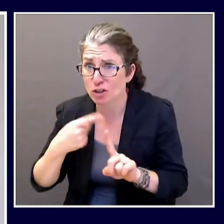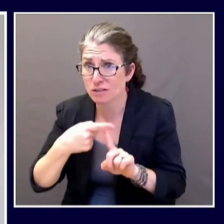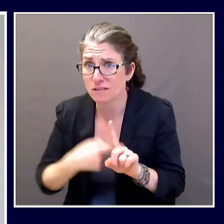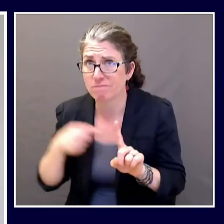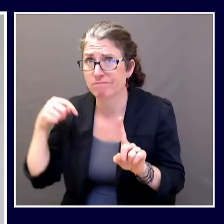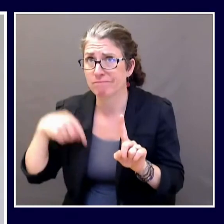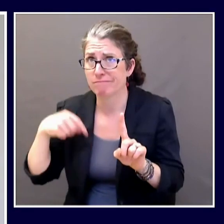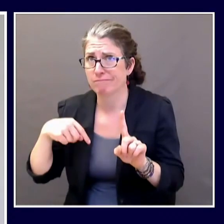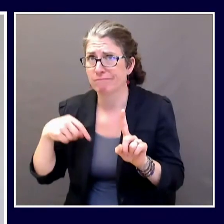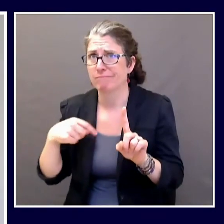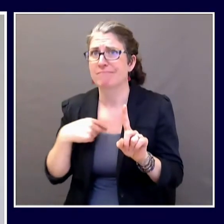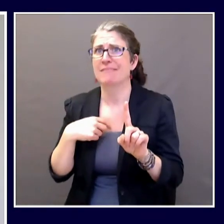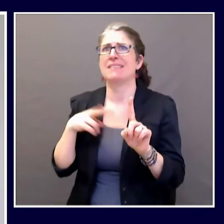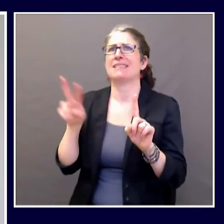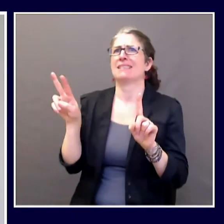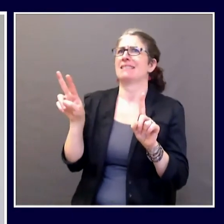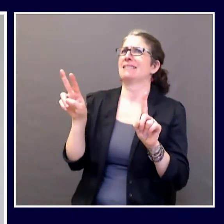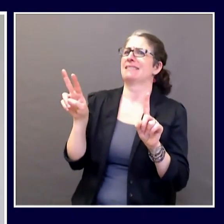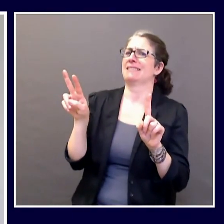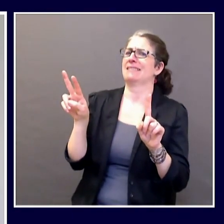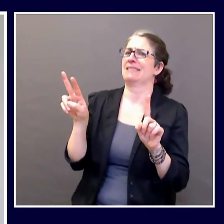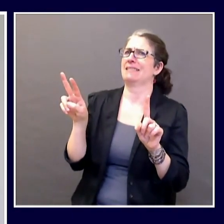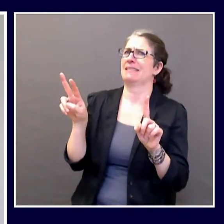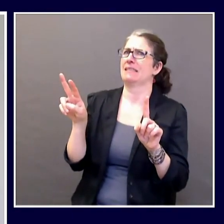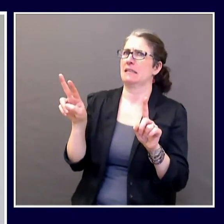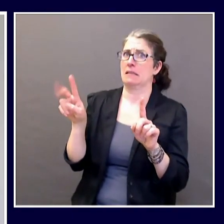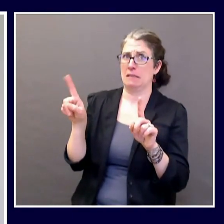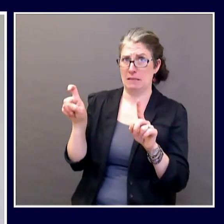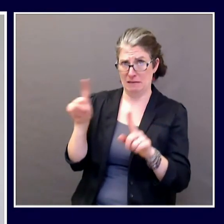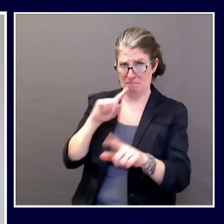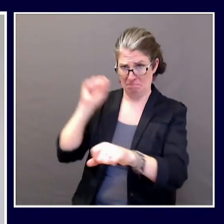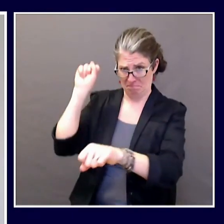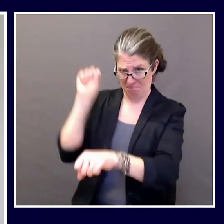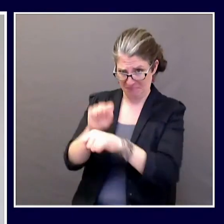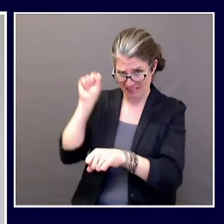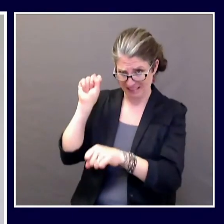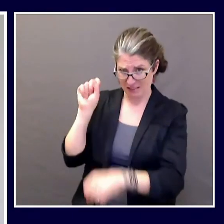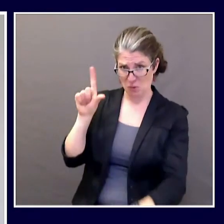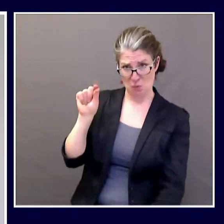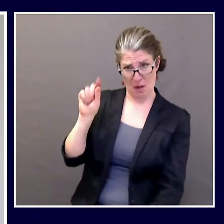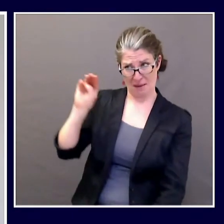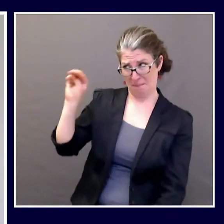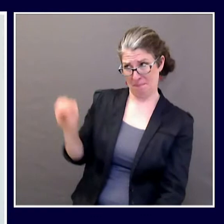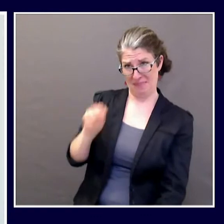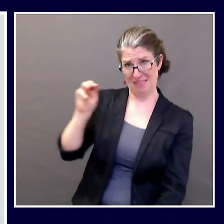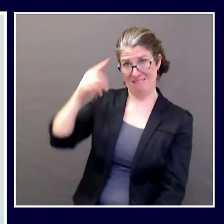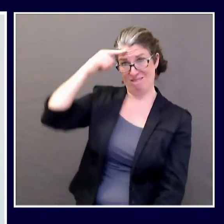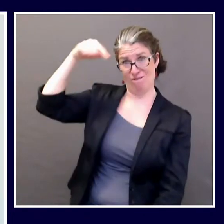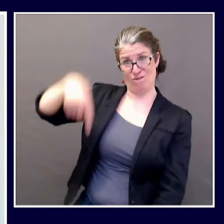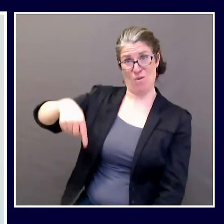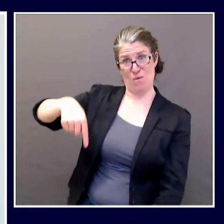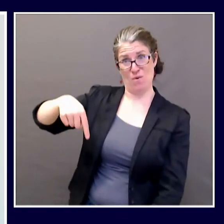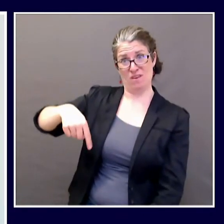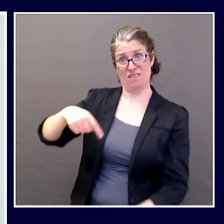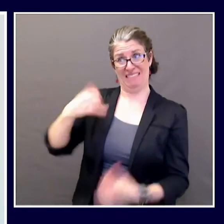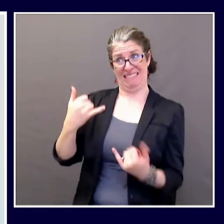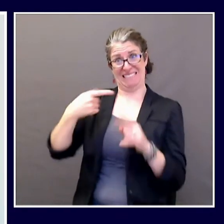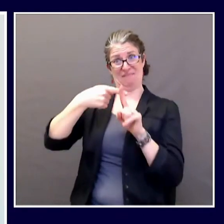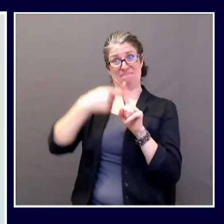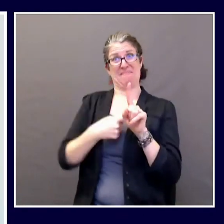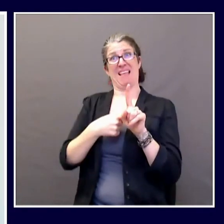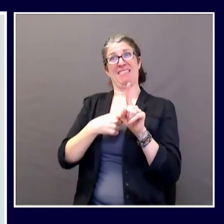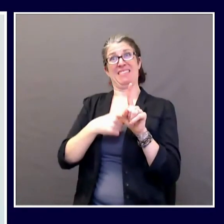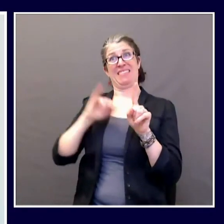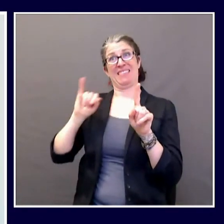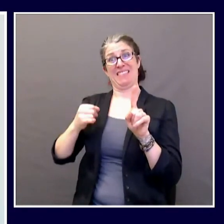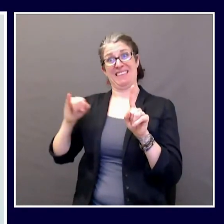borders. Sure. And my last question is for Commissioner Lambrou, I think primarily. I'm wondering if you